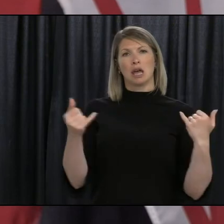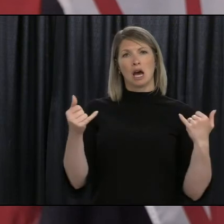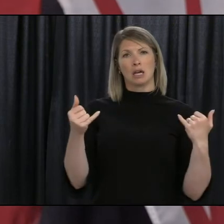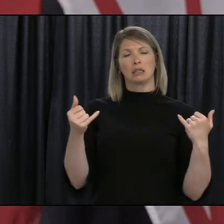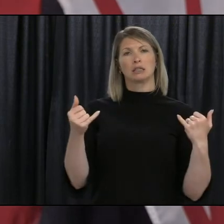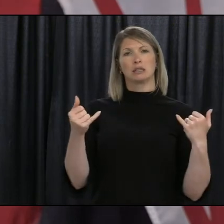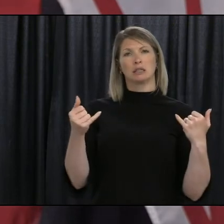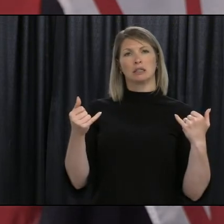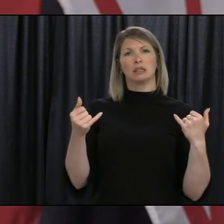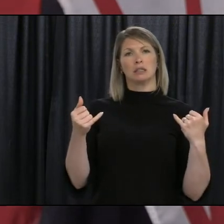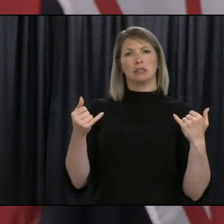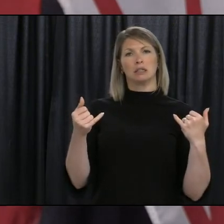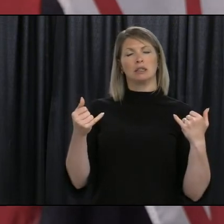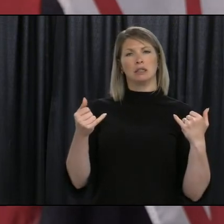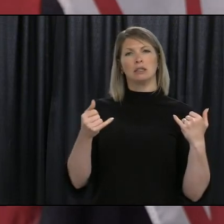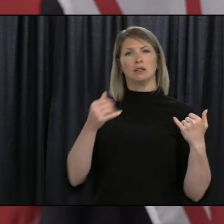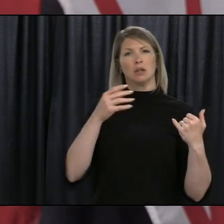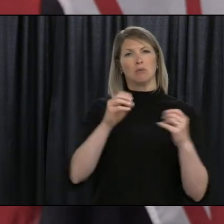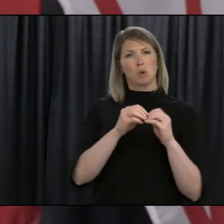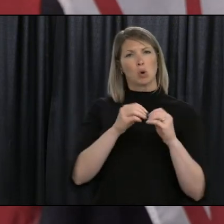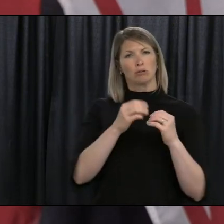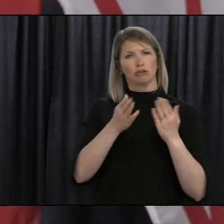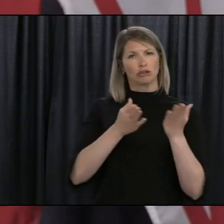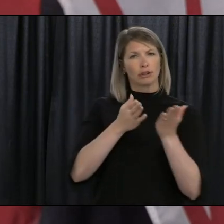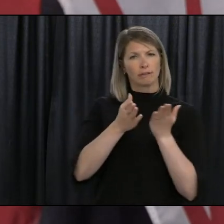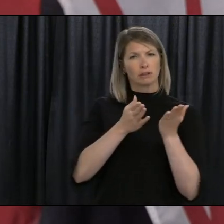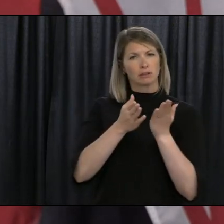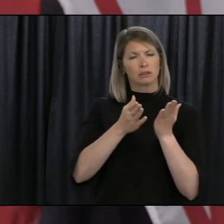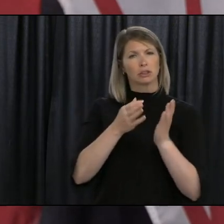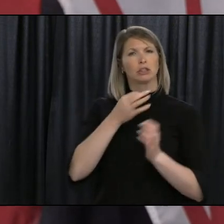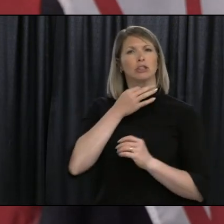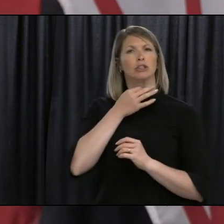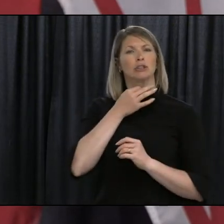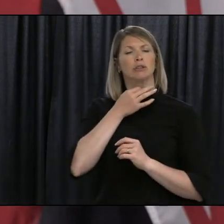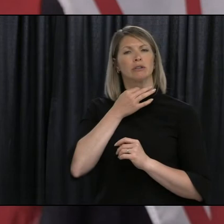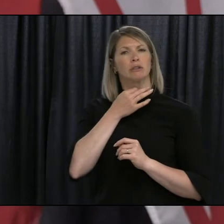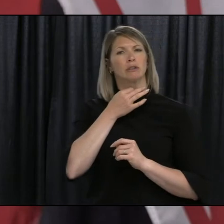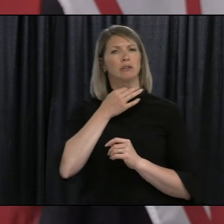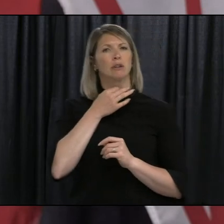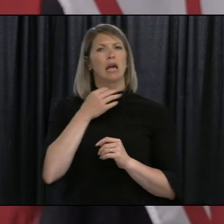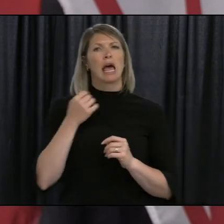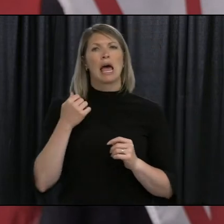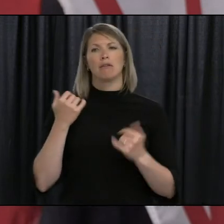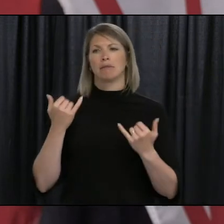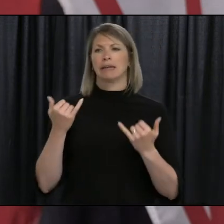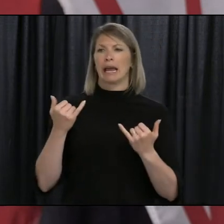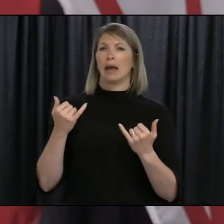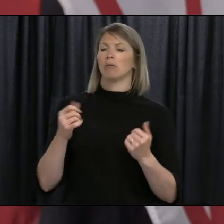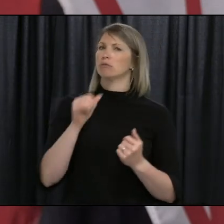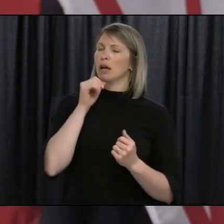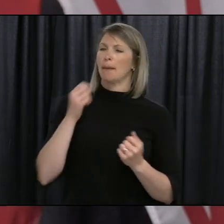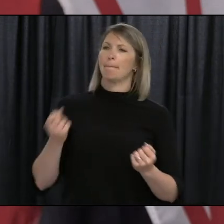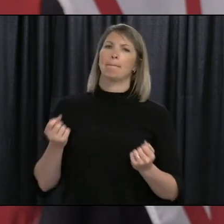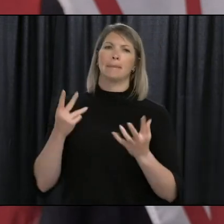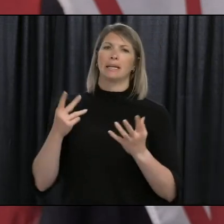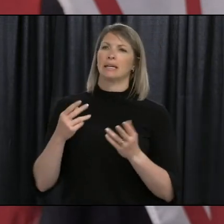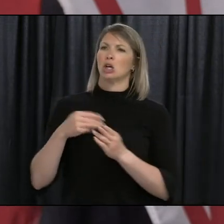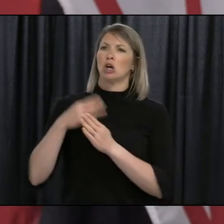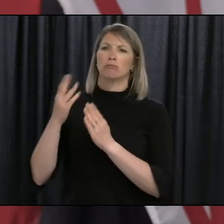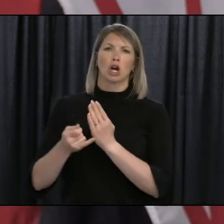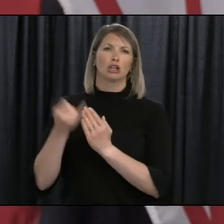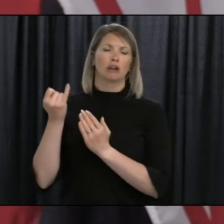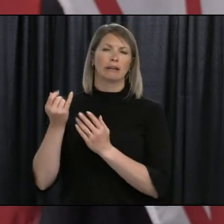employees required. Maybe there's something in the middle. Any great pilot project on the go right now. Has government